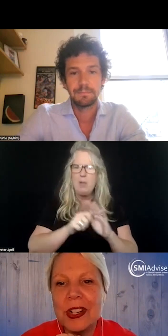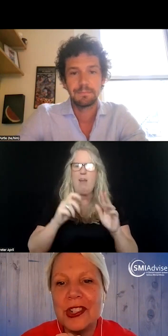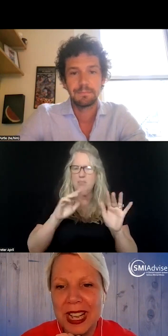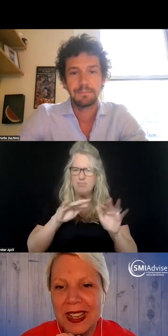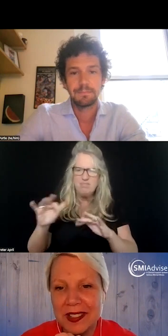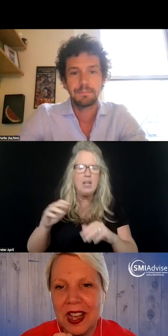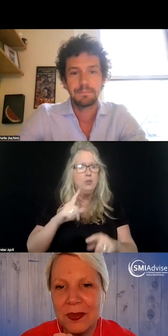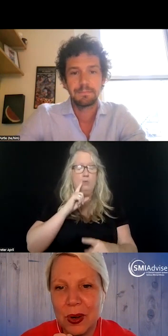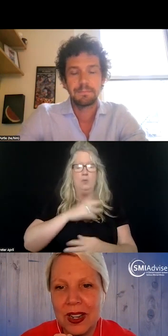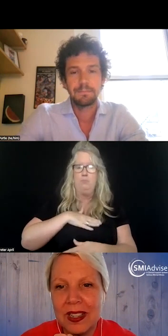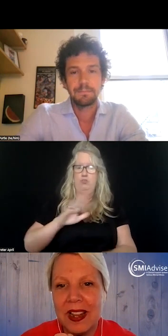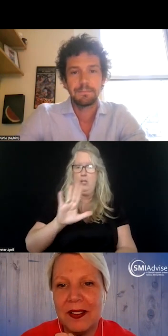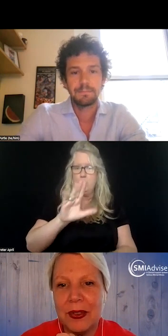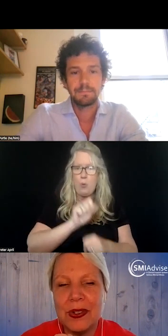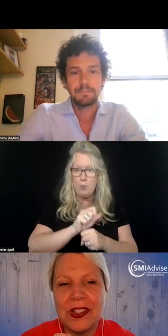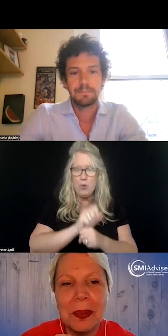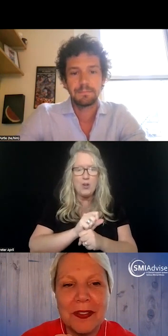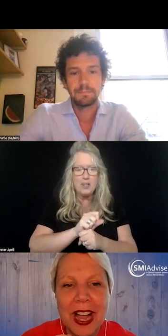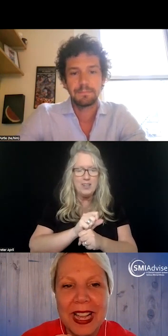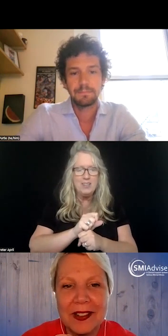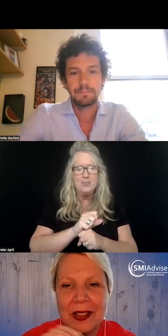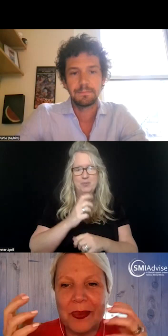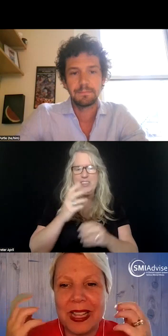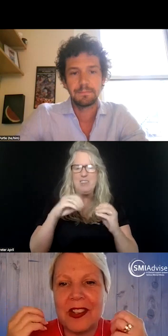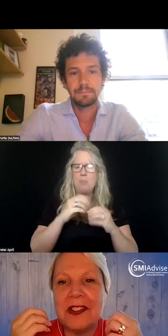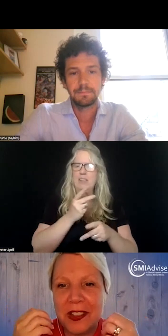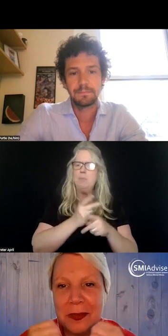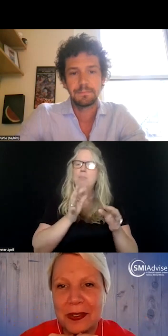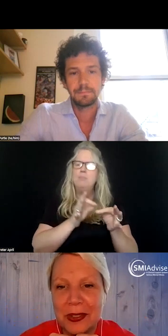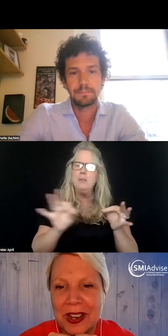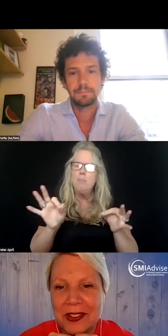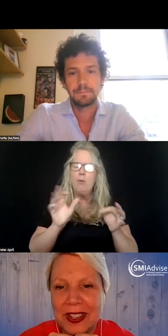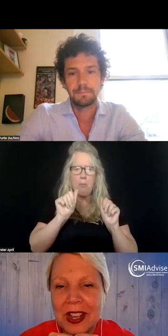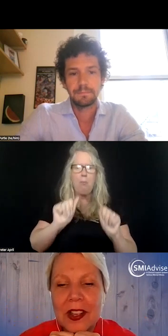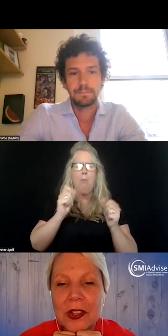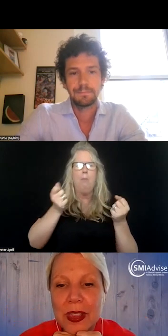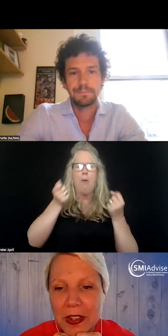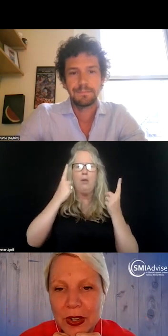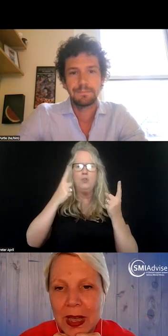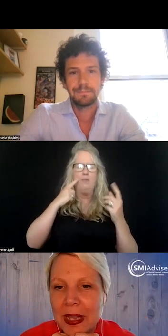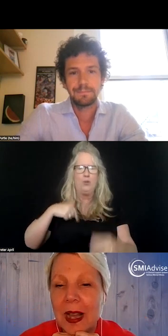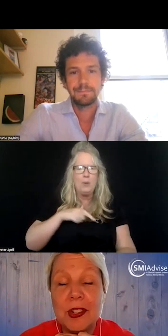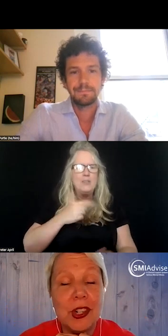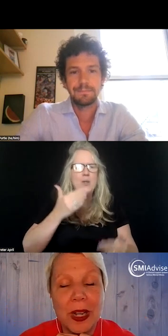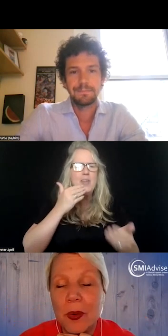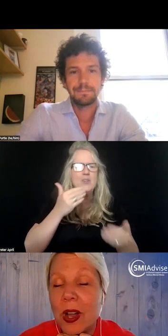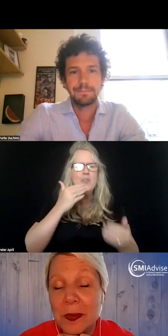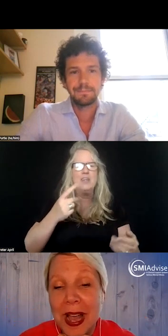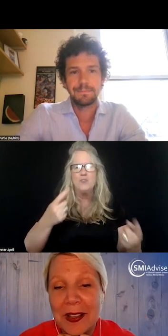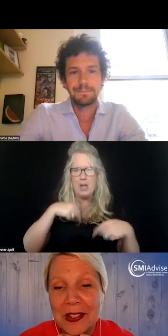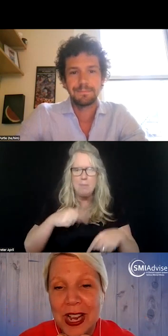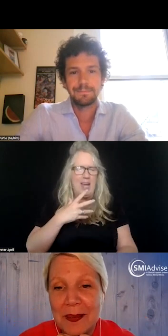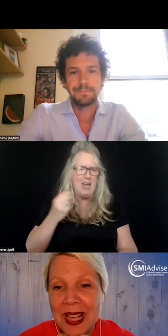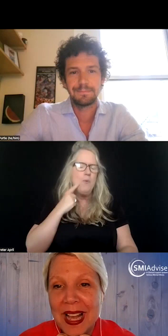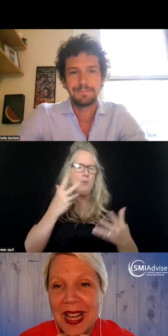really appreciate this kind of work, and for you to simplify it so that it's digestible for the rest of us. So thanks for coming. I'm sure we're going to want you